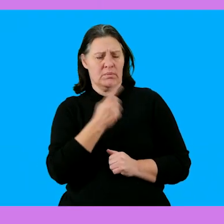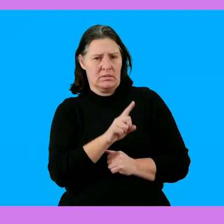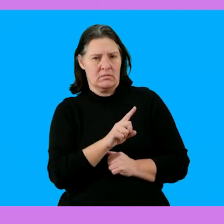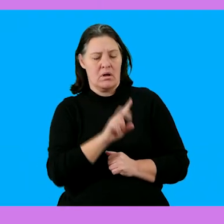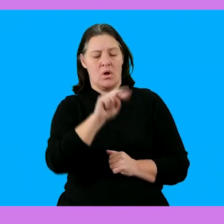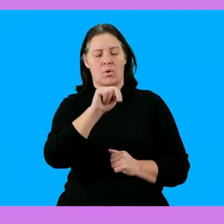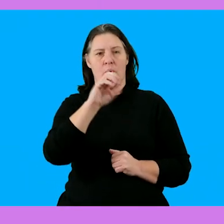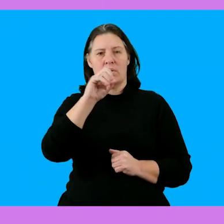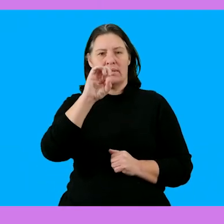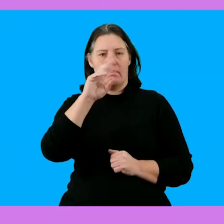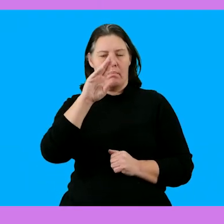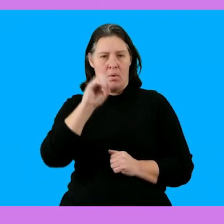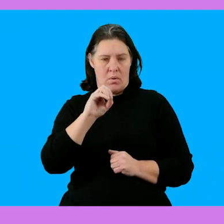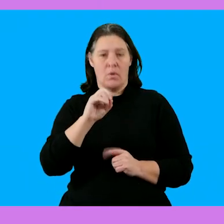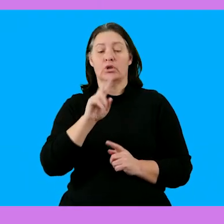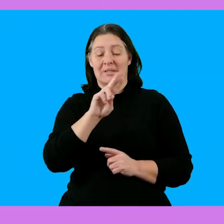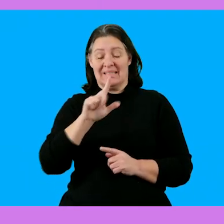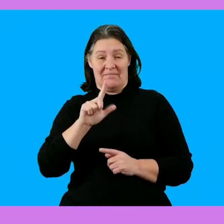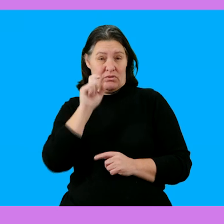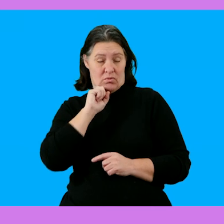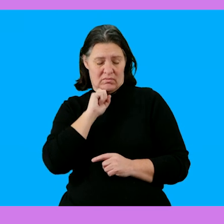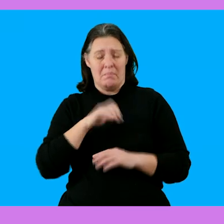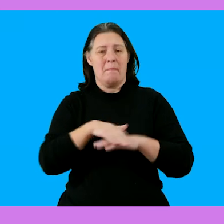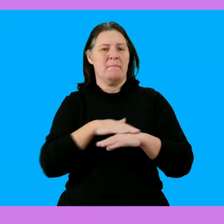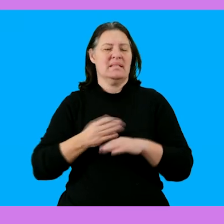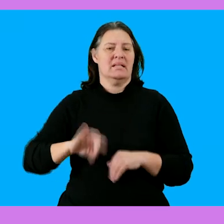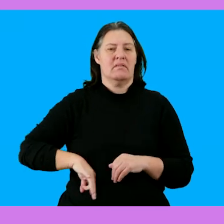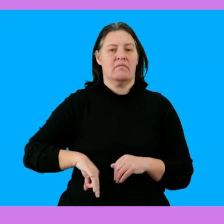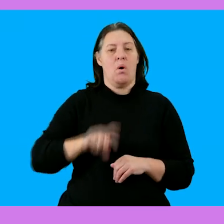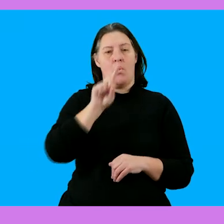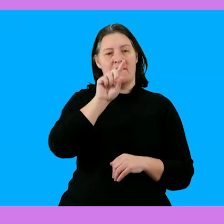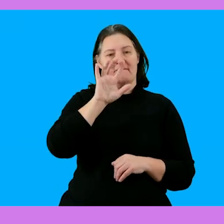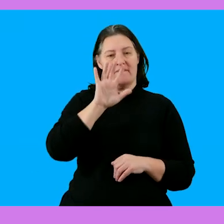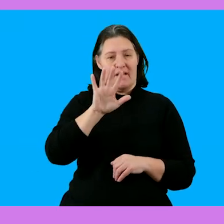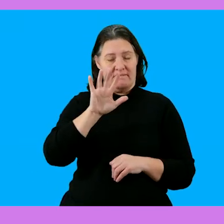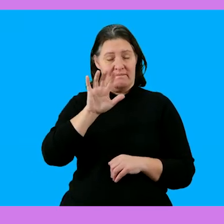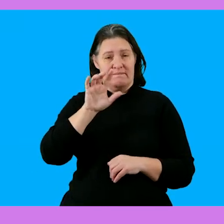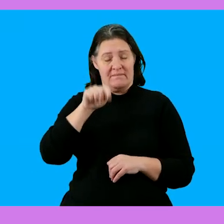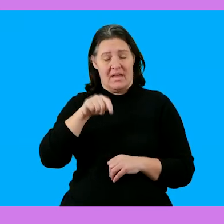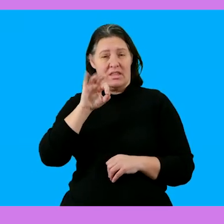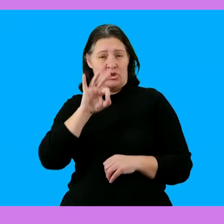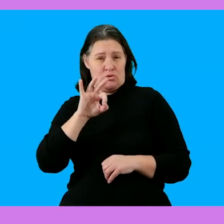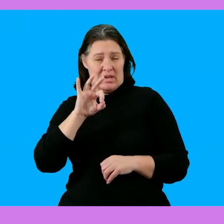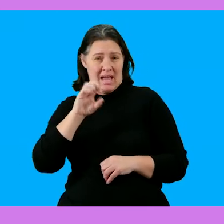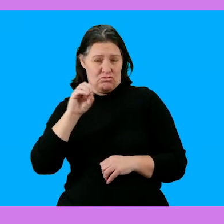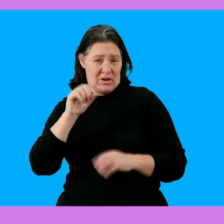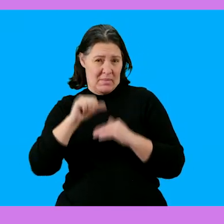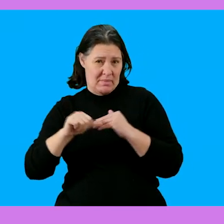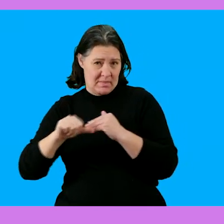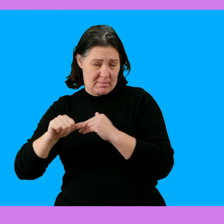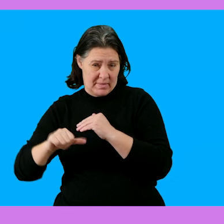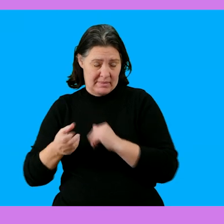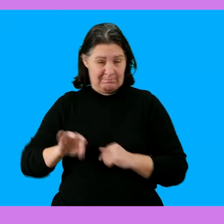the following, that Nosipho, 27 years old, earns a basic income of 15,300 Rand per